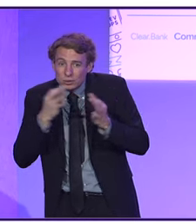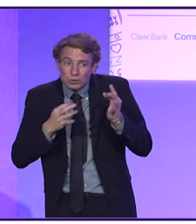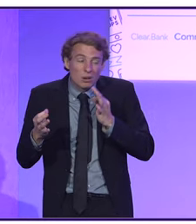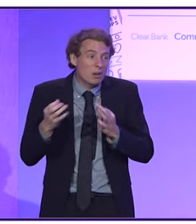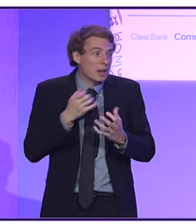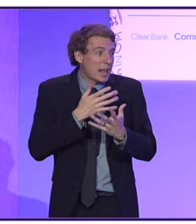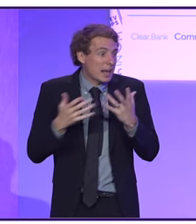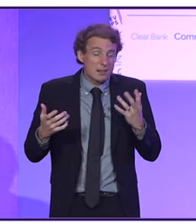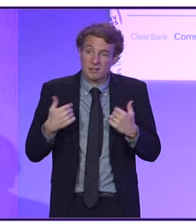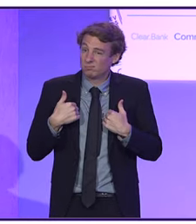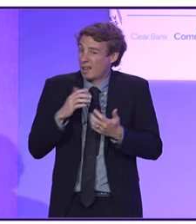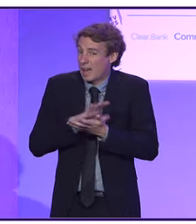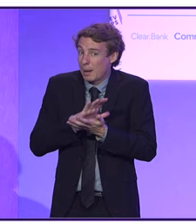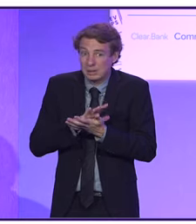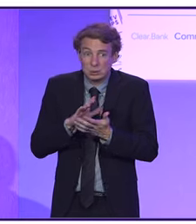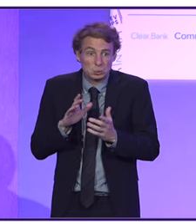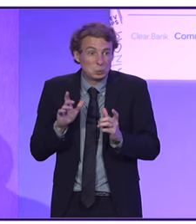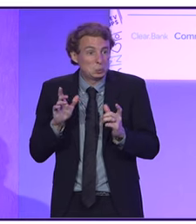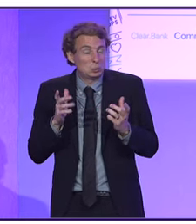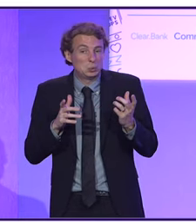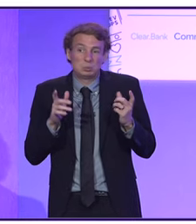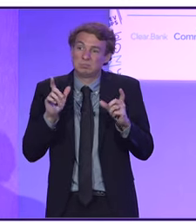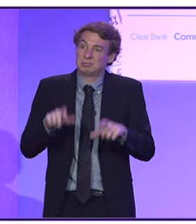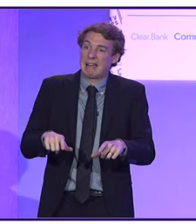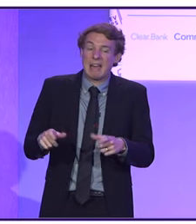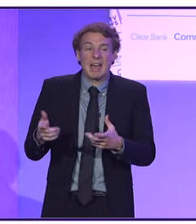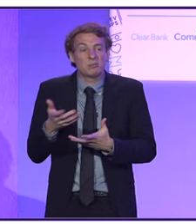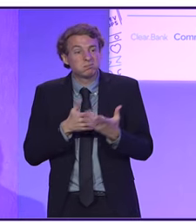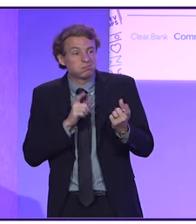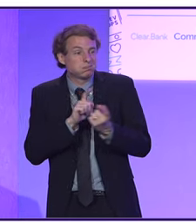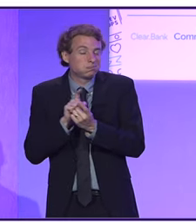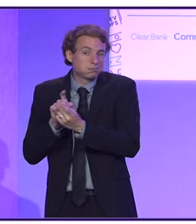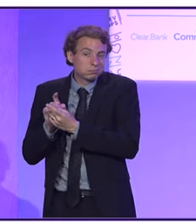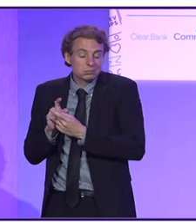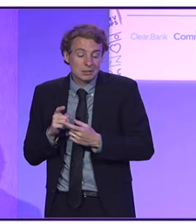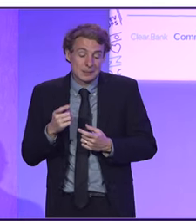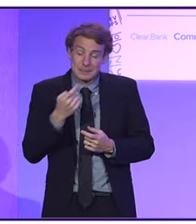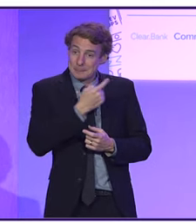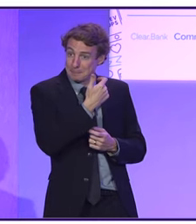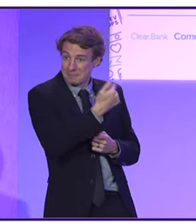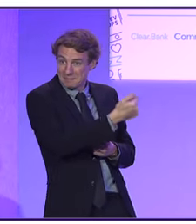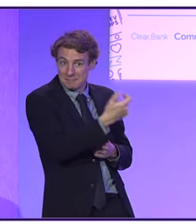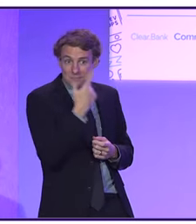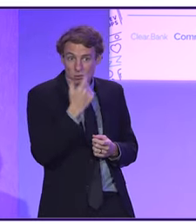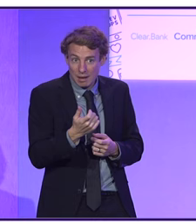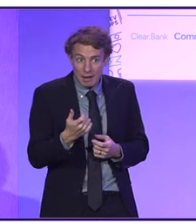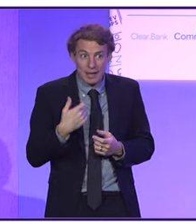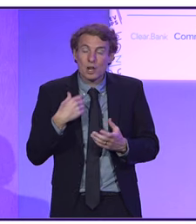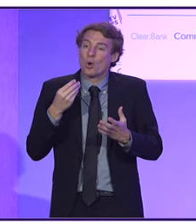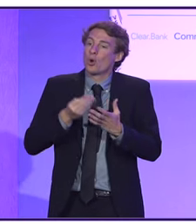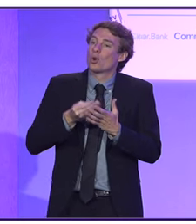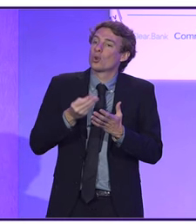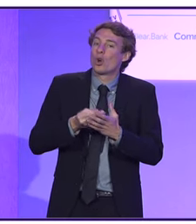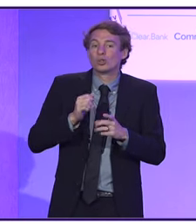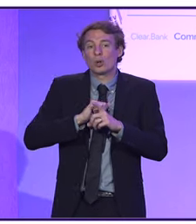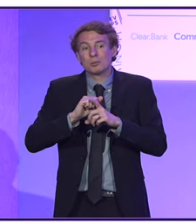around. These are the social things, whatever people do with them. This is cost optimization observability. Very, very